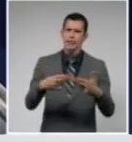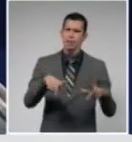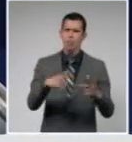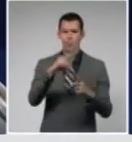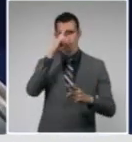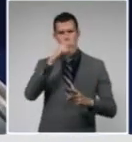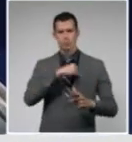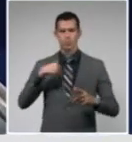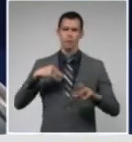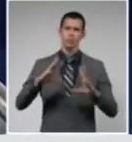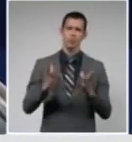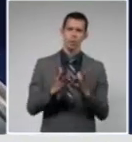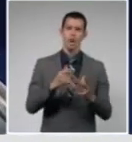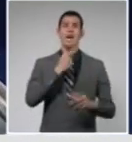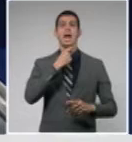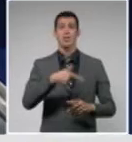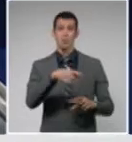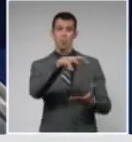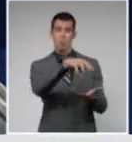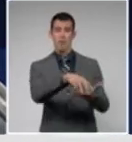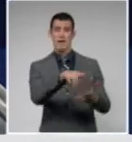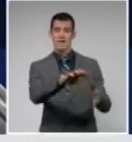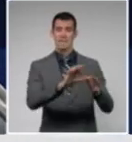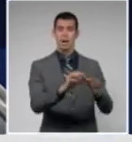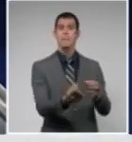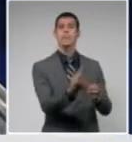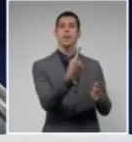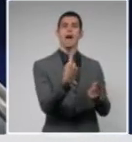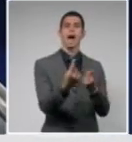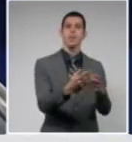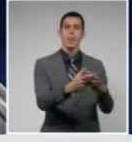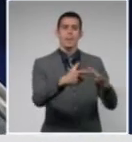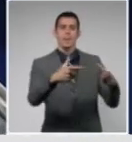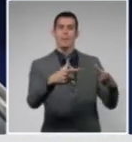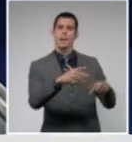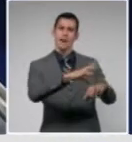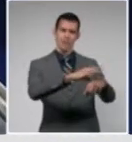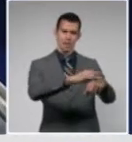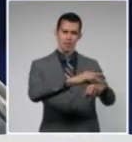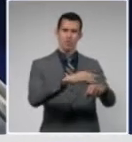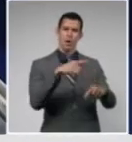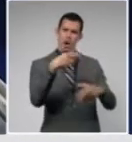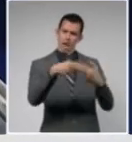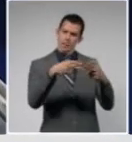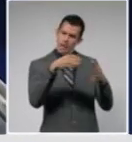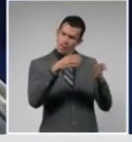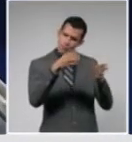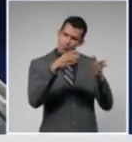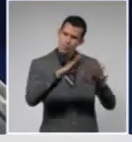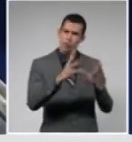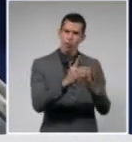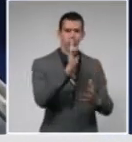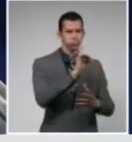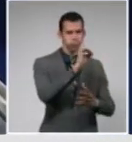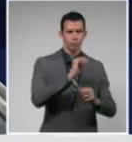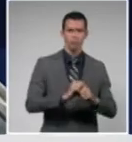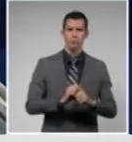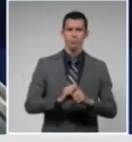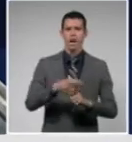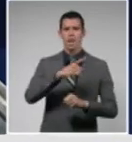248 from Matanzas, 258 from Cienfuegos, 158 from Villa Clara,